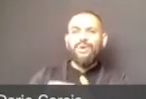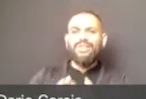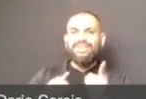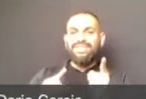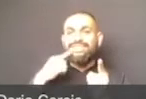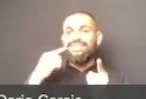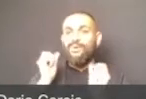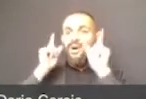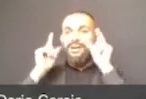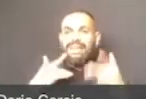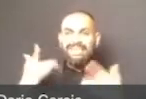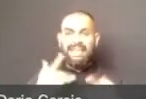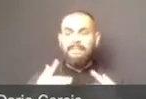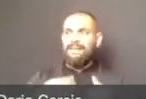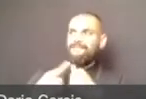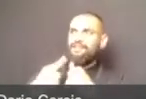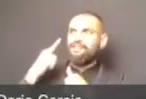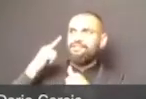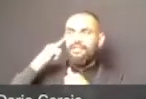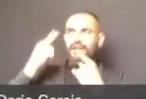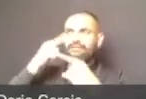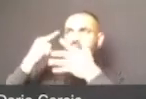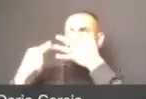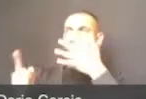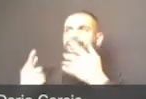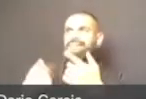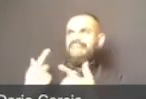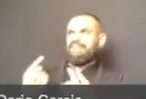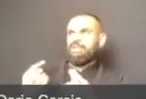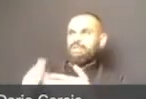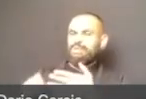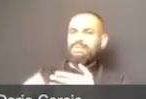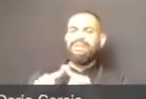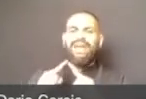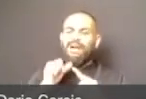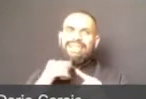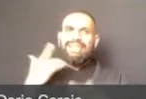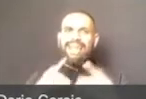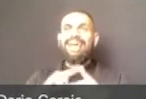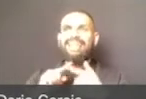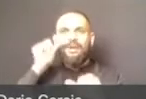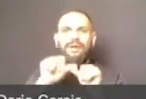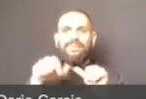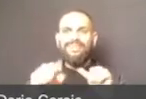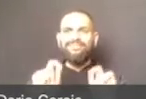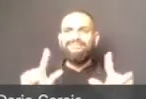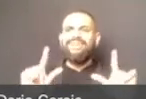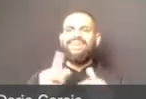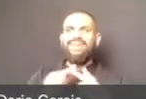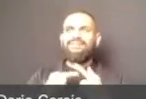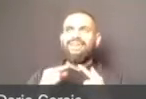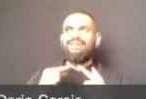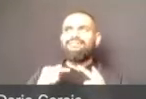My first thoughts were about some other things I have to do today. And so I wasn't as excited. But then when I remembered, I got a chance to talk to our